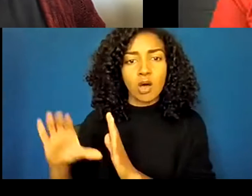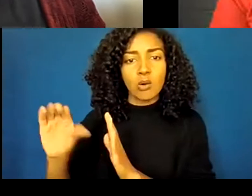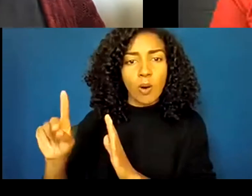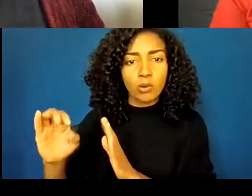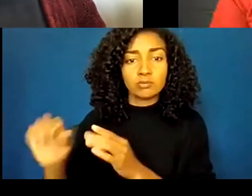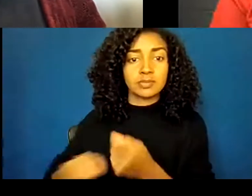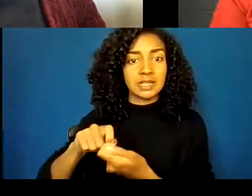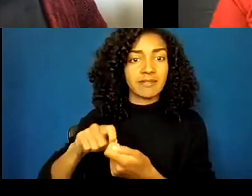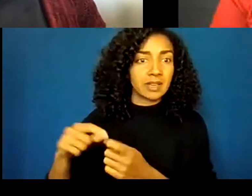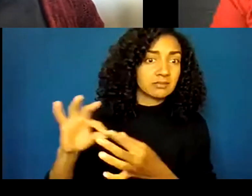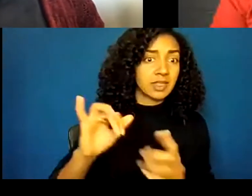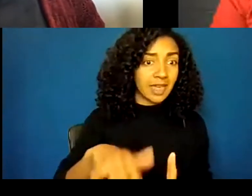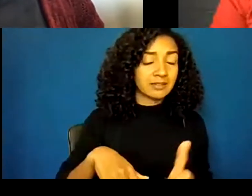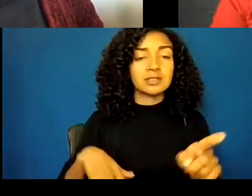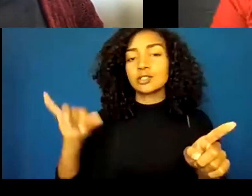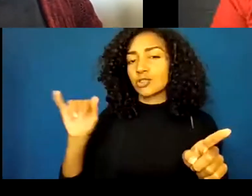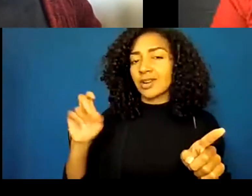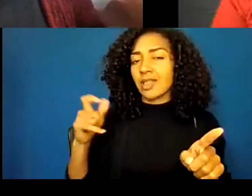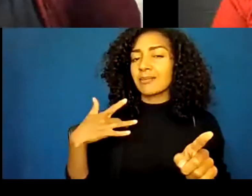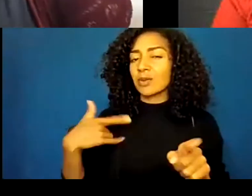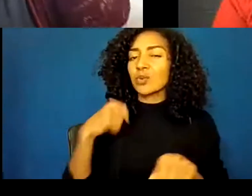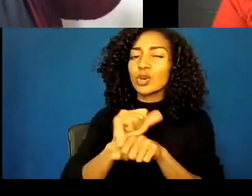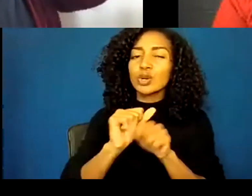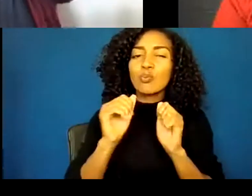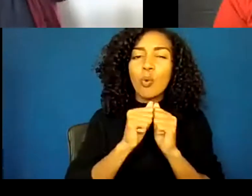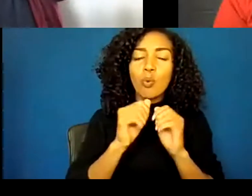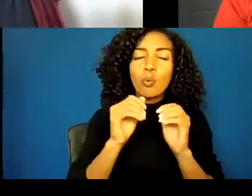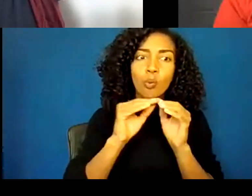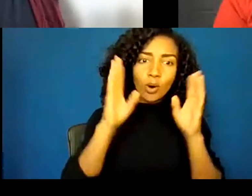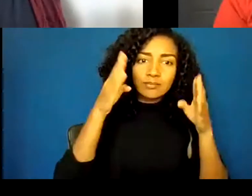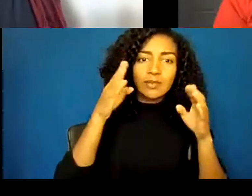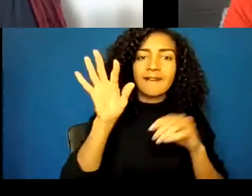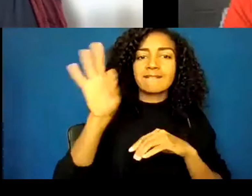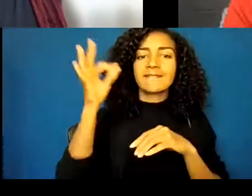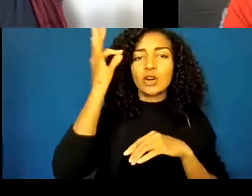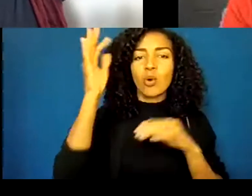We do more federal work than we do state.